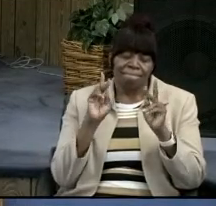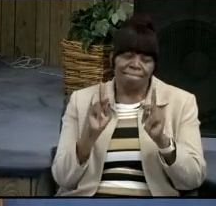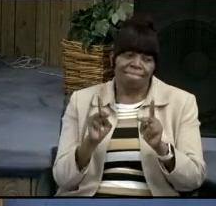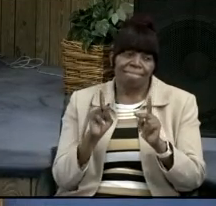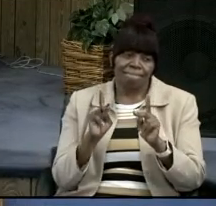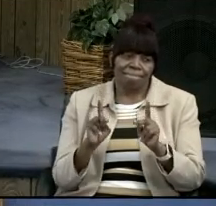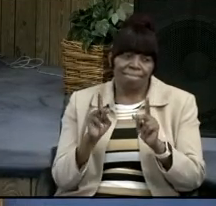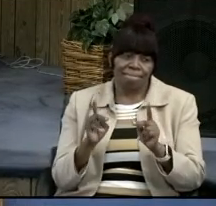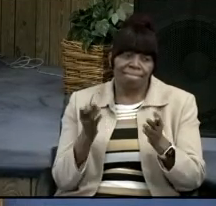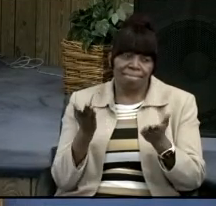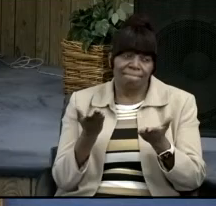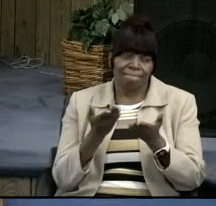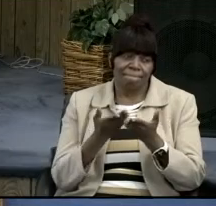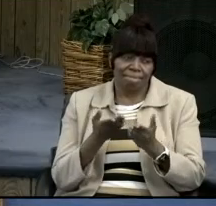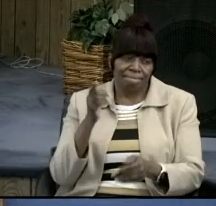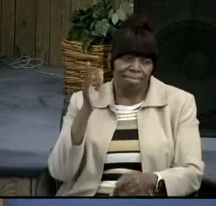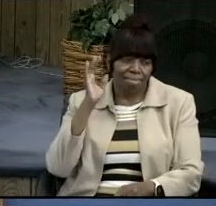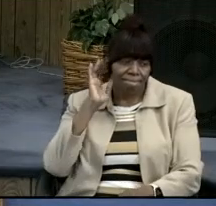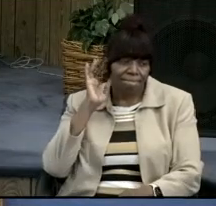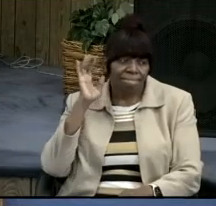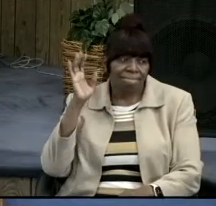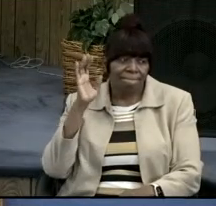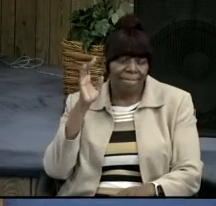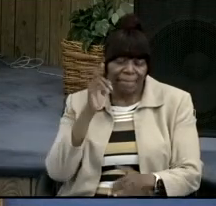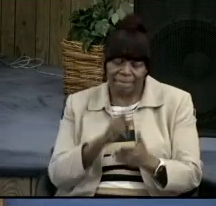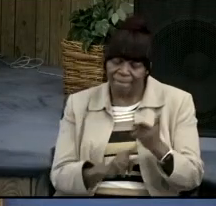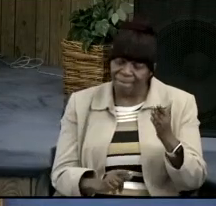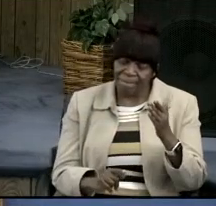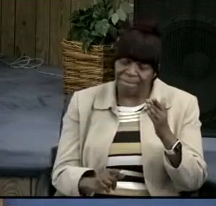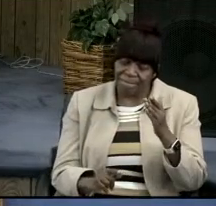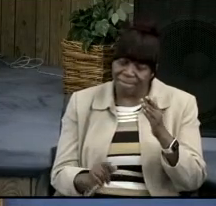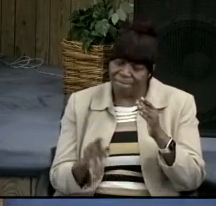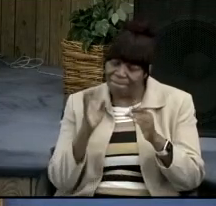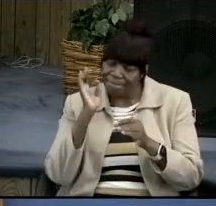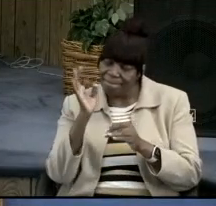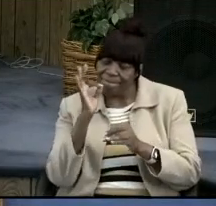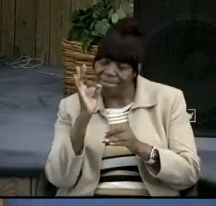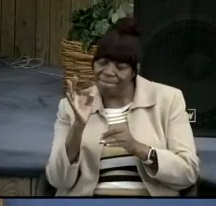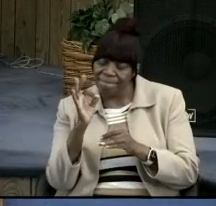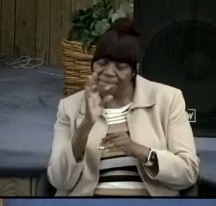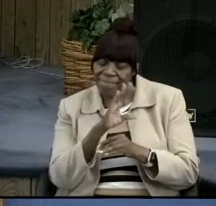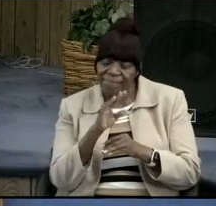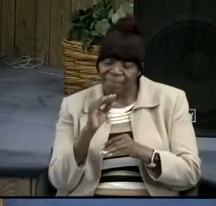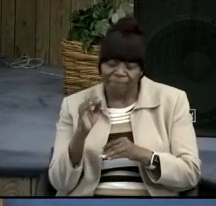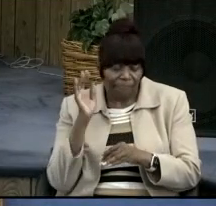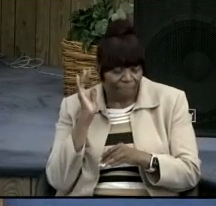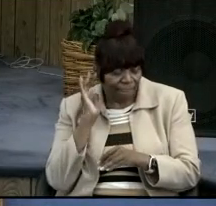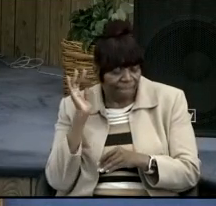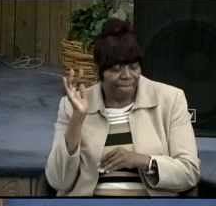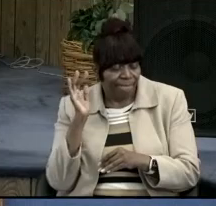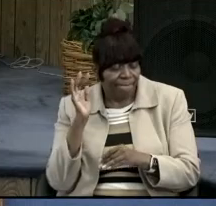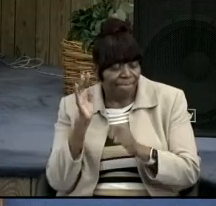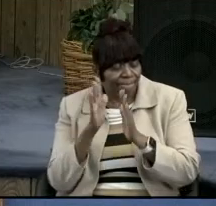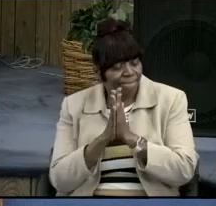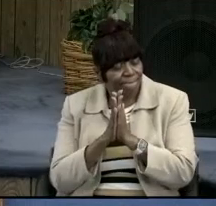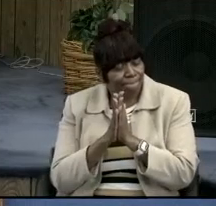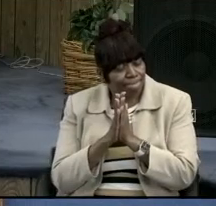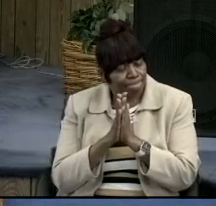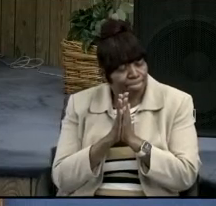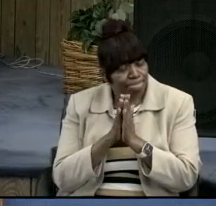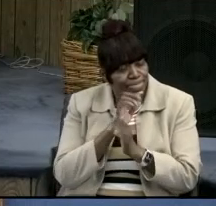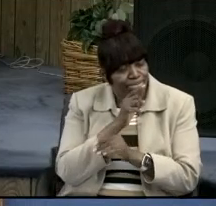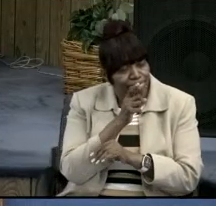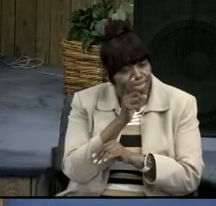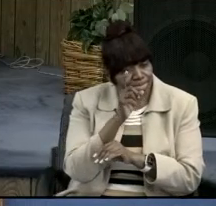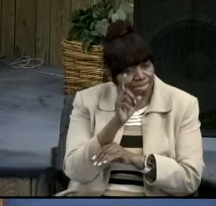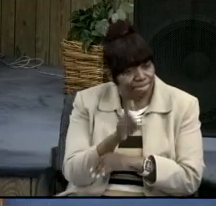today who heard what was prayed, heard what was preached, and you heard this prayer, and you need